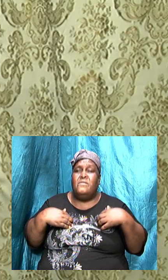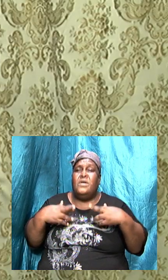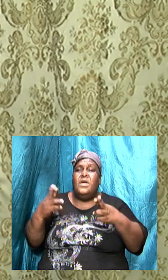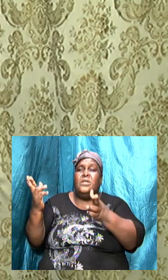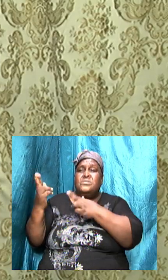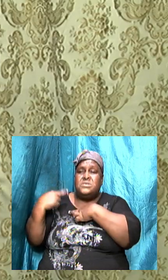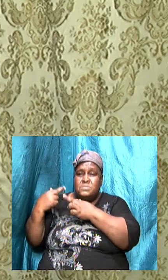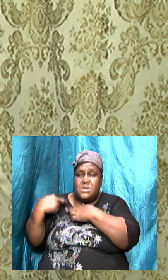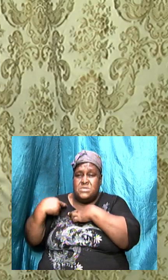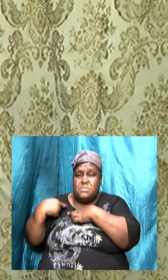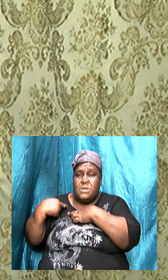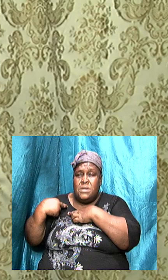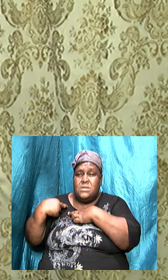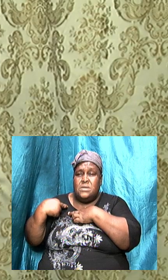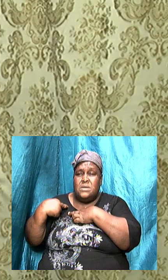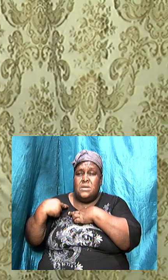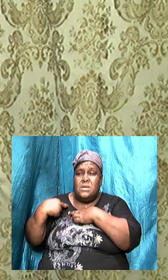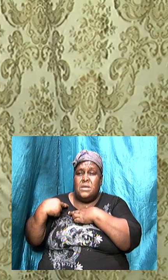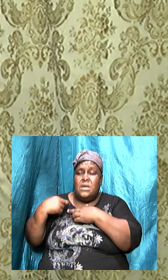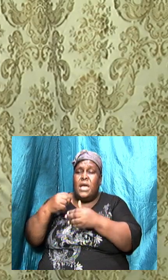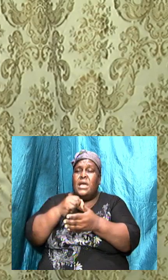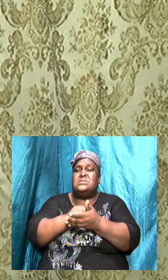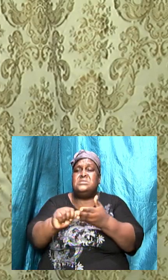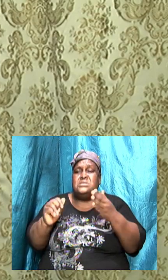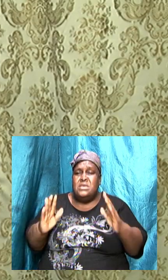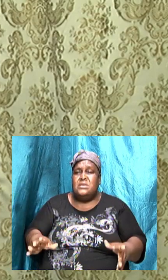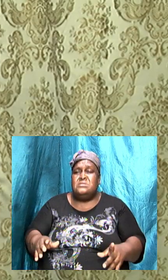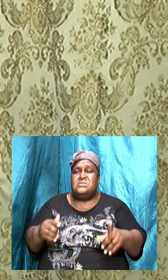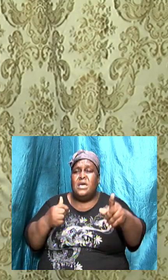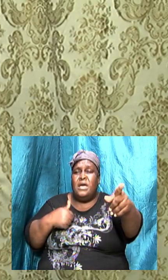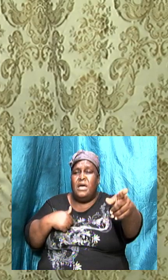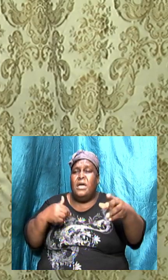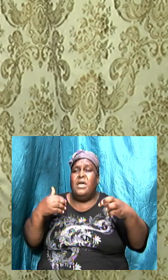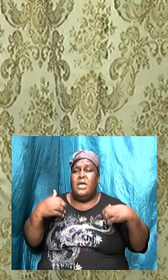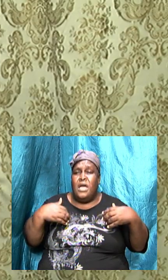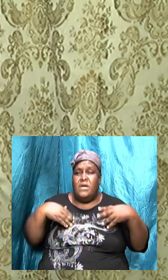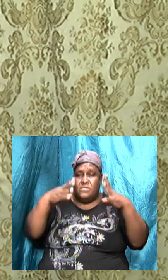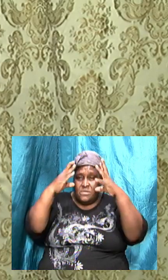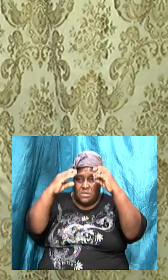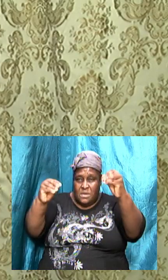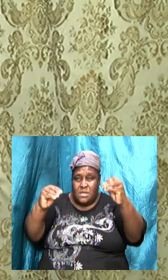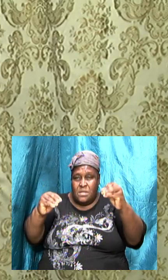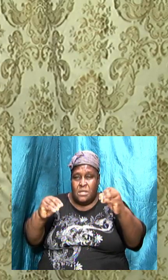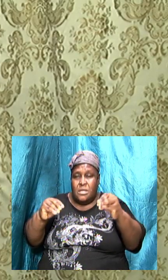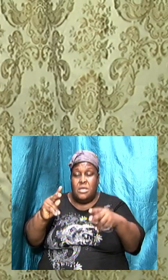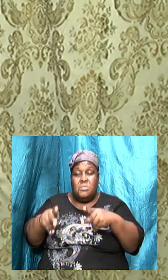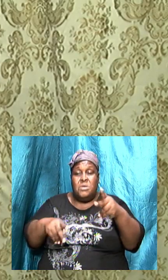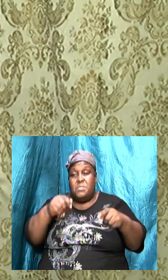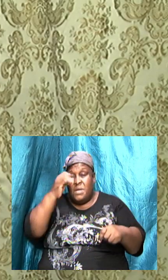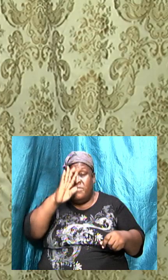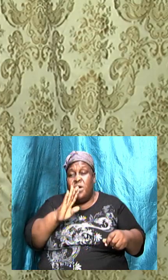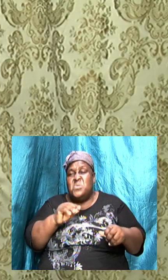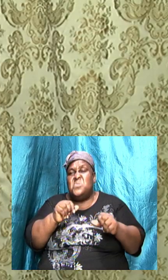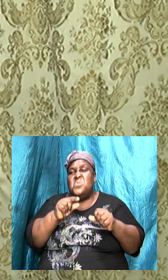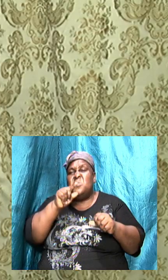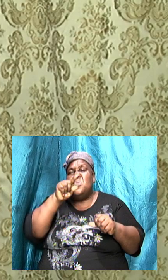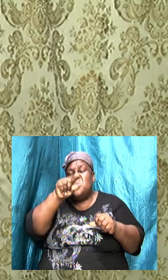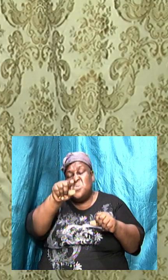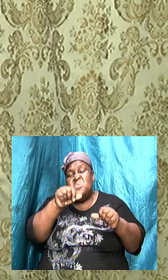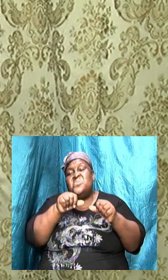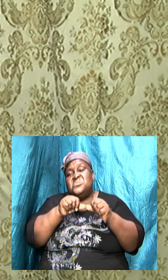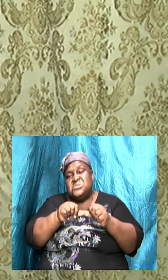Saints of God, you stick to the old way. And I'm not suggesting that you're older